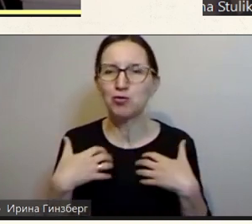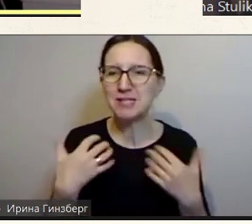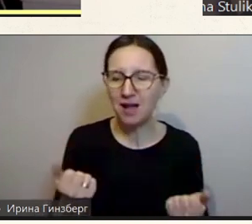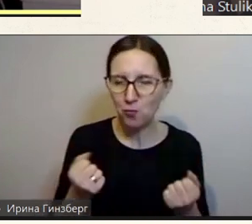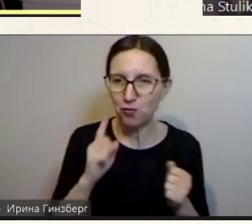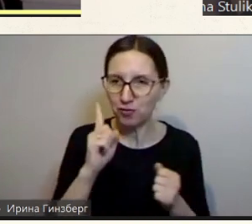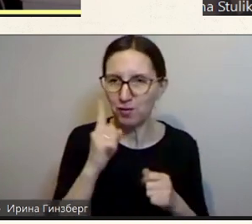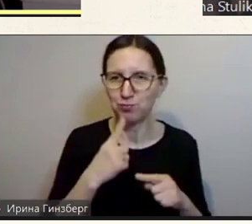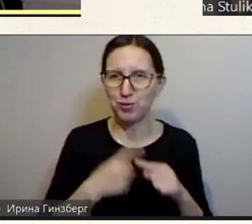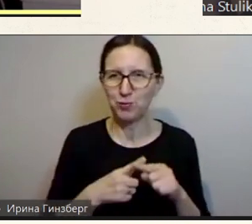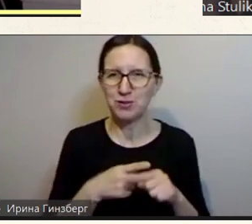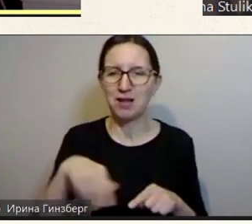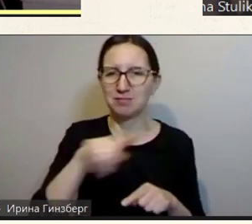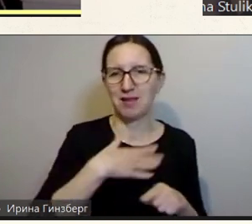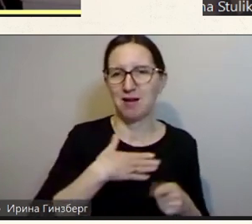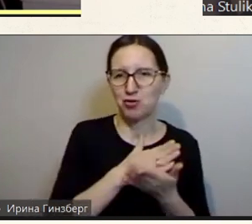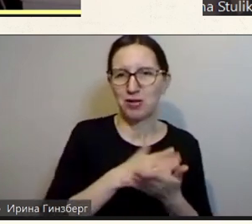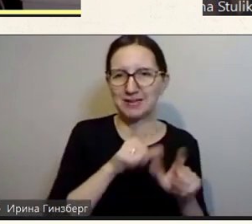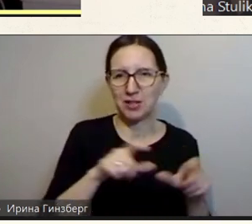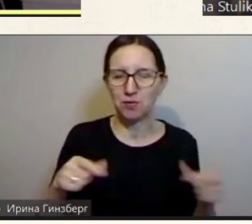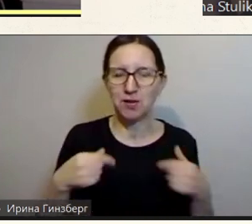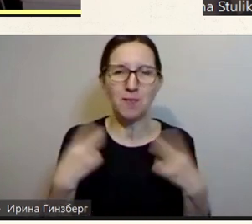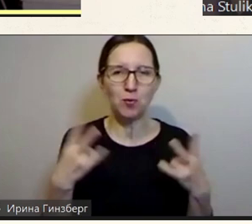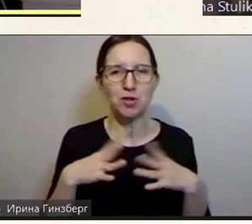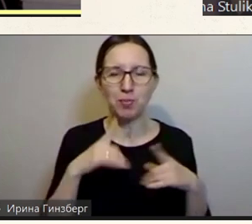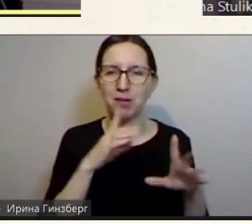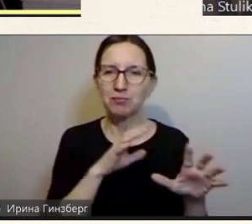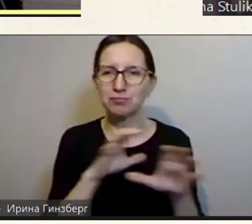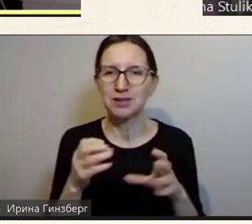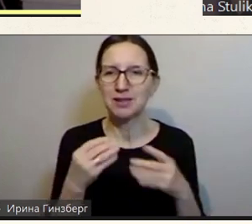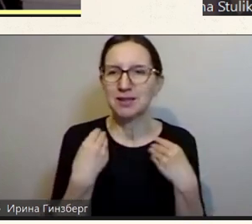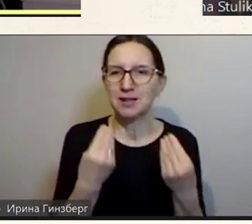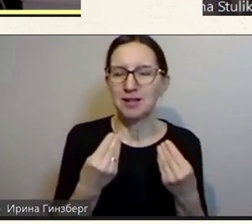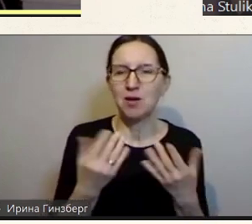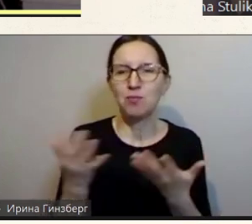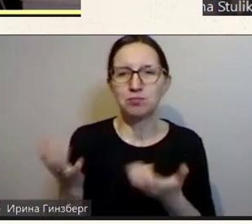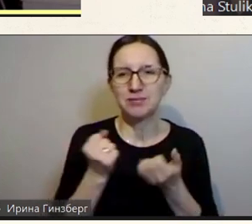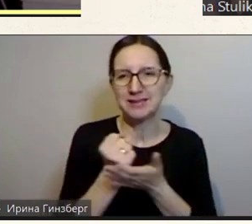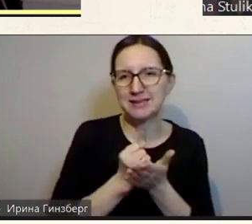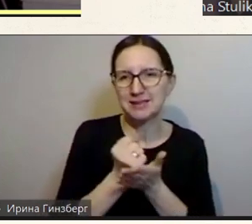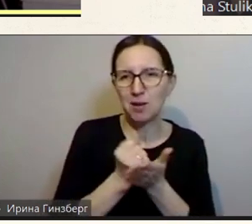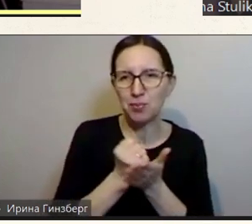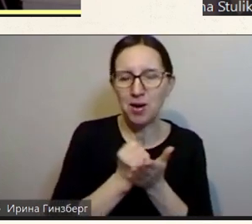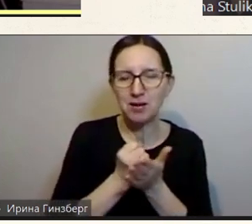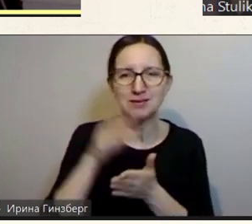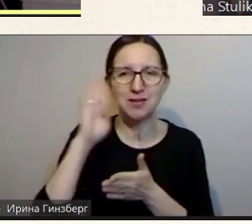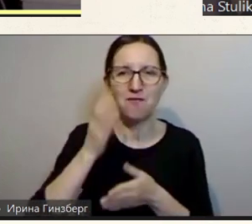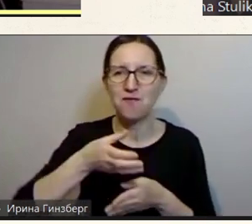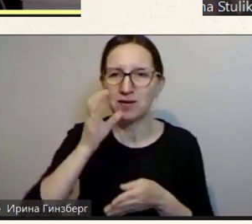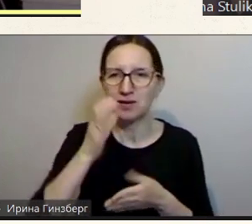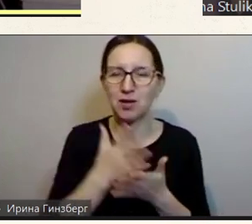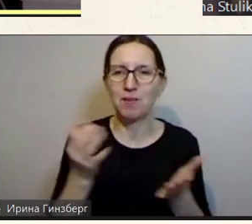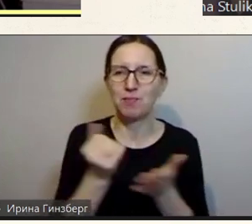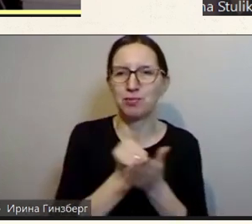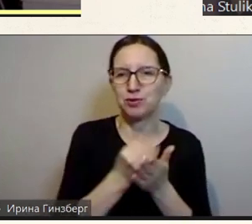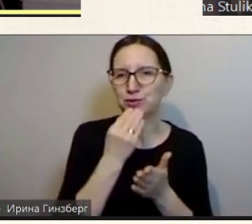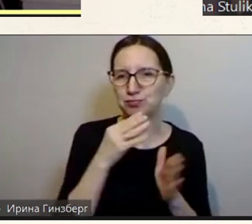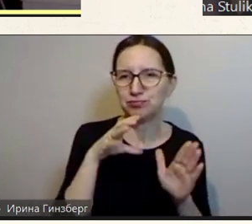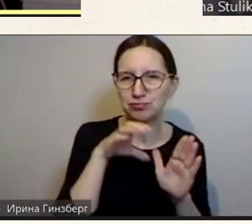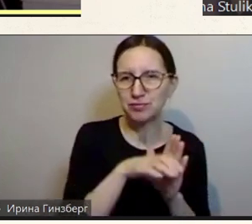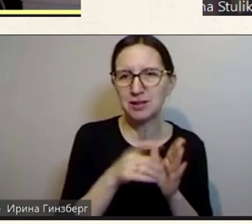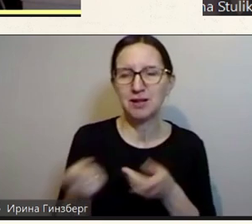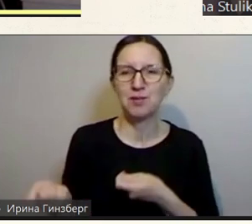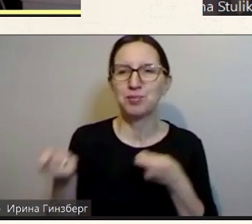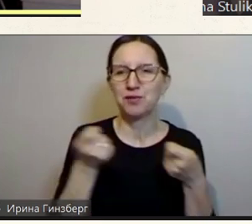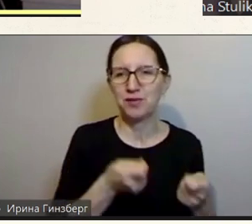have plenty of water, plenty of, you know, hydration, plenty of food, everything to make sure that everyone was safe.